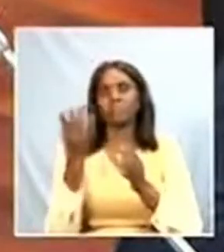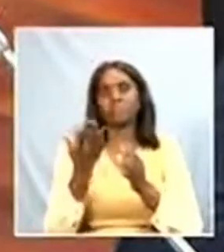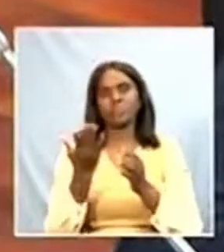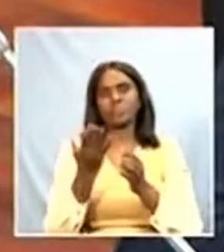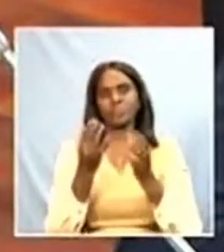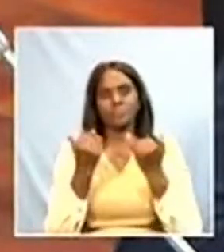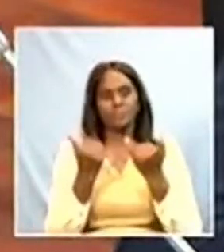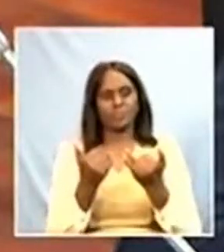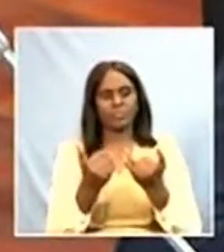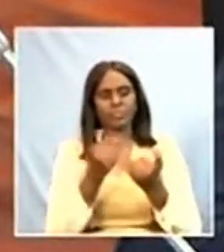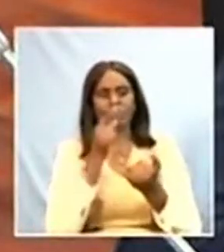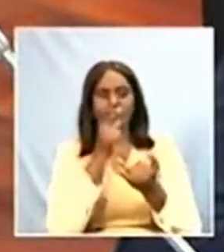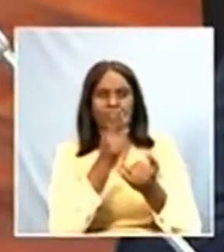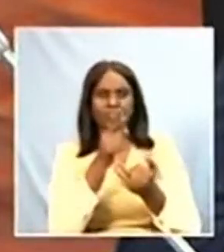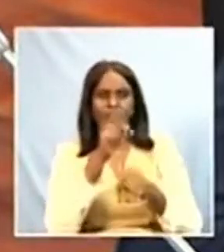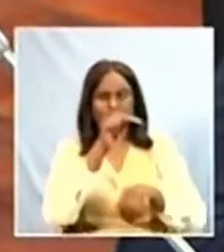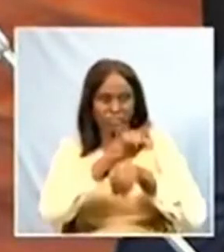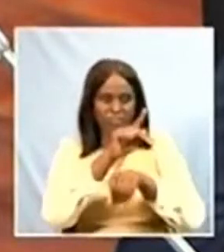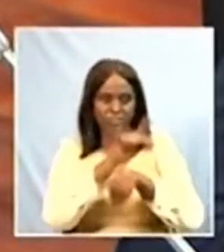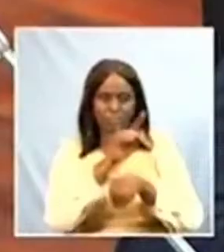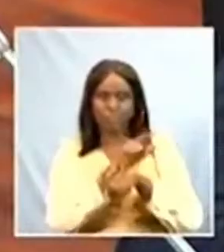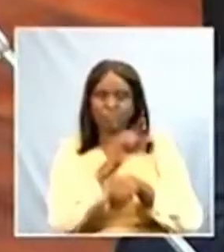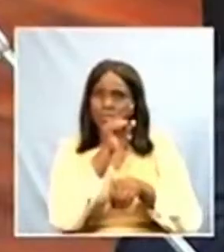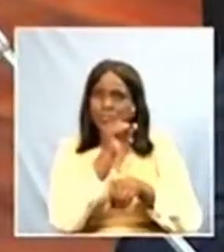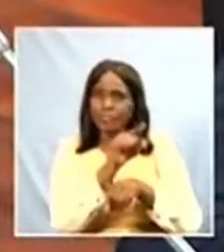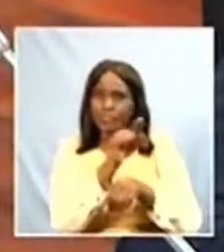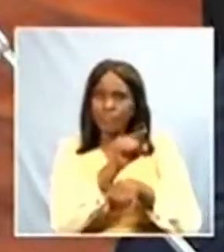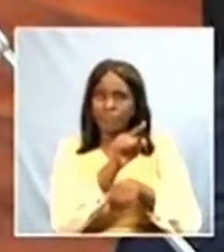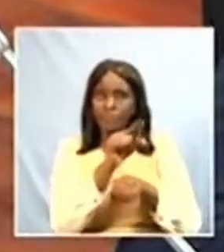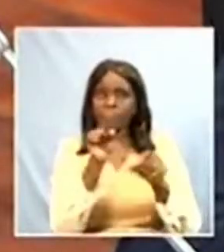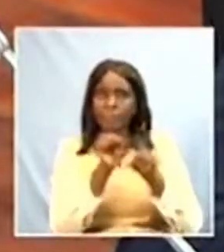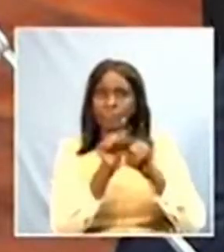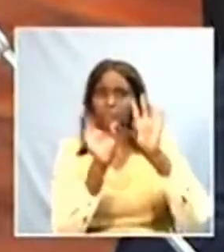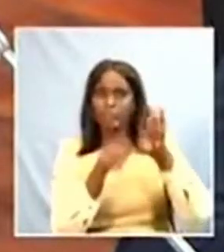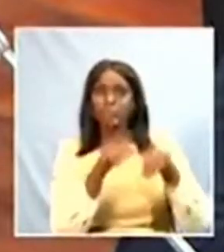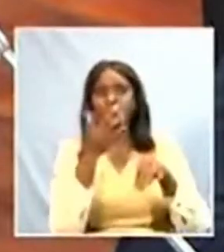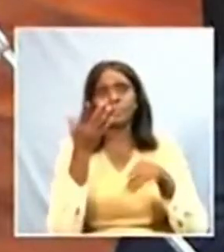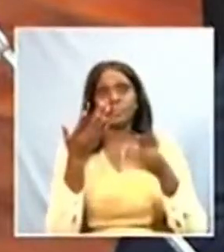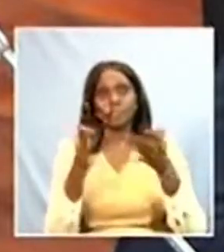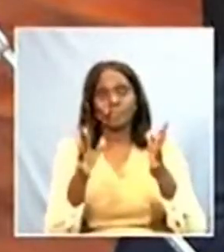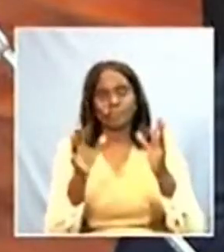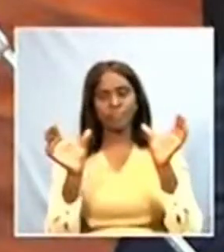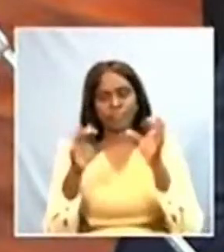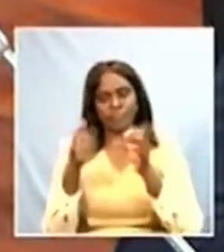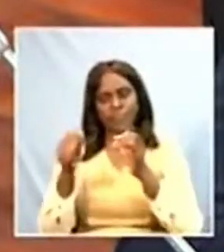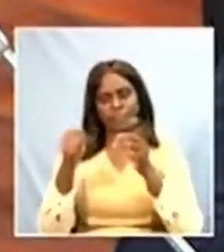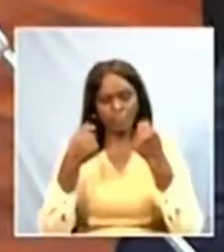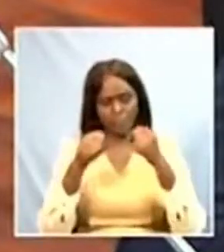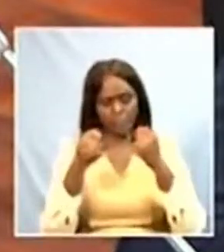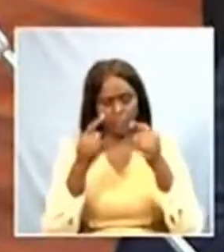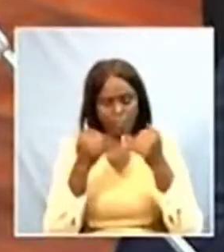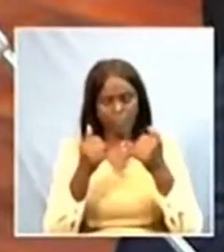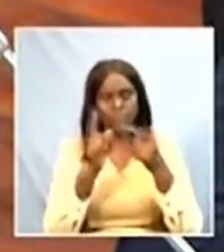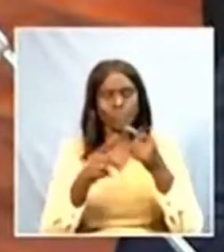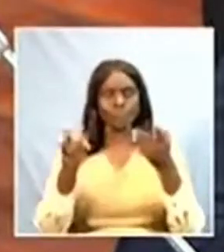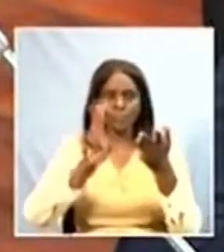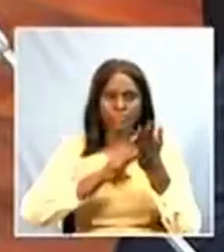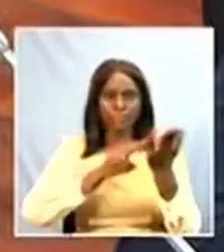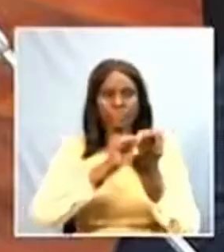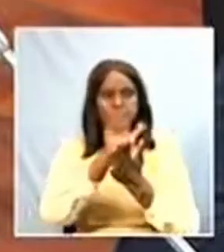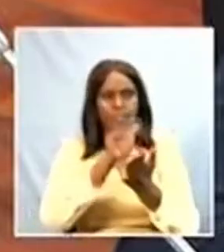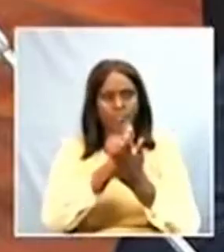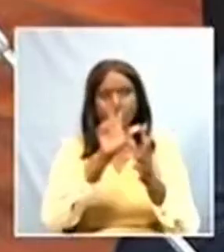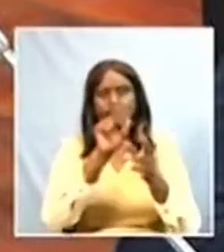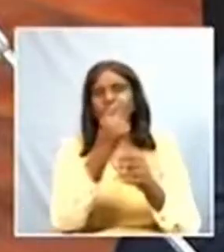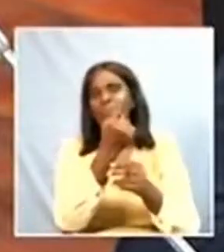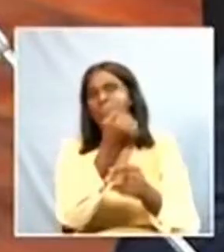and now the project was abandoned, and then the council tries to re-advertise it, and no one